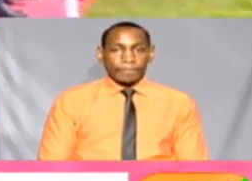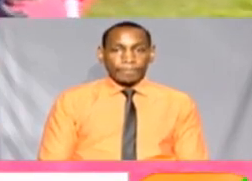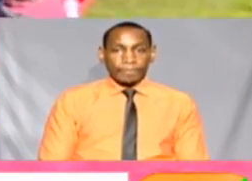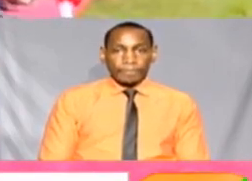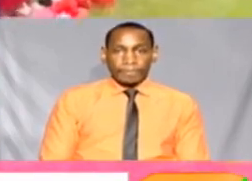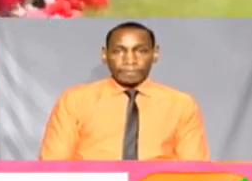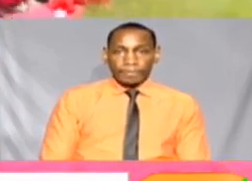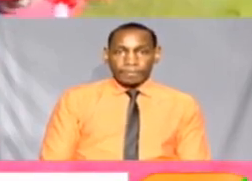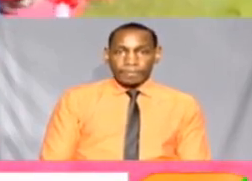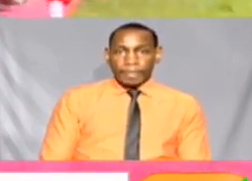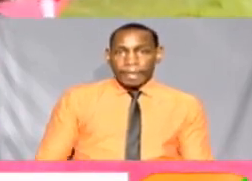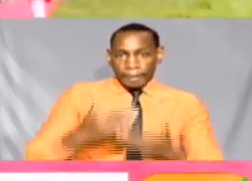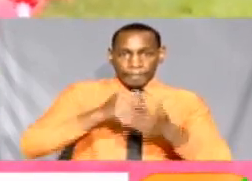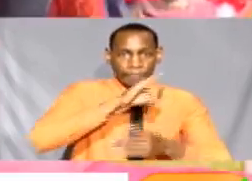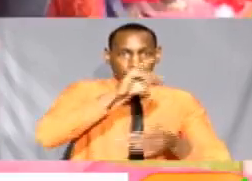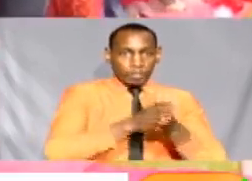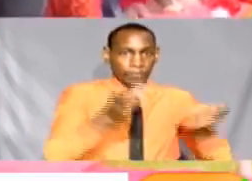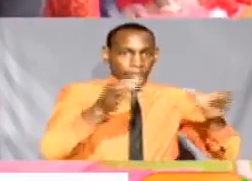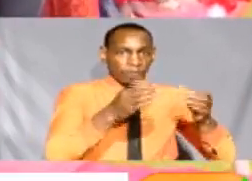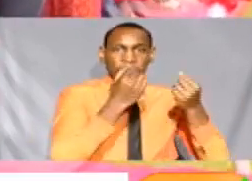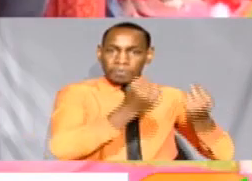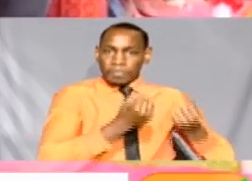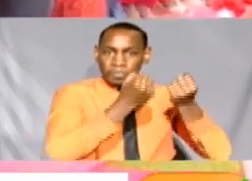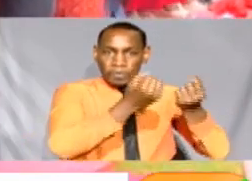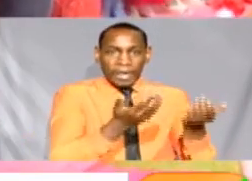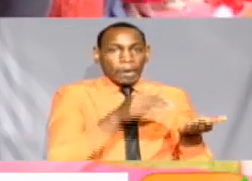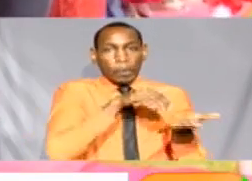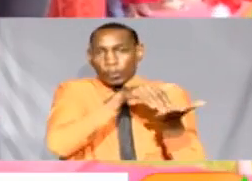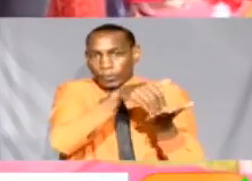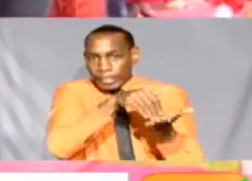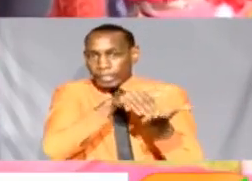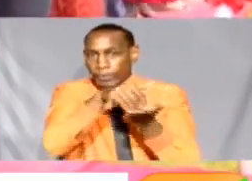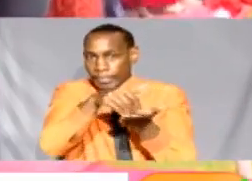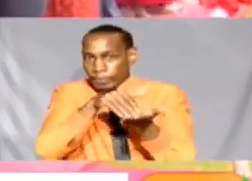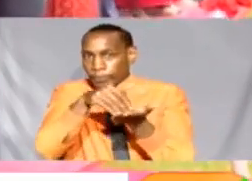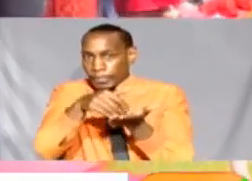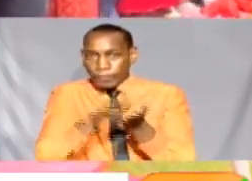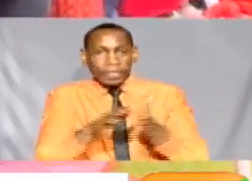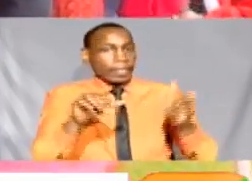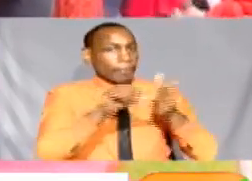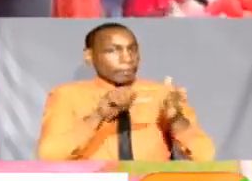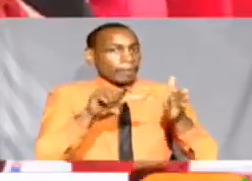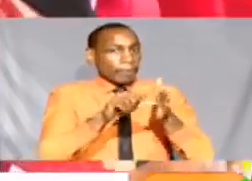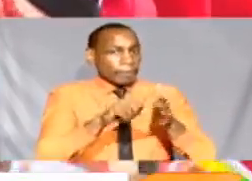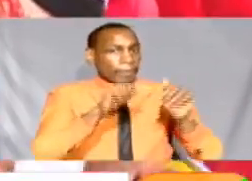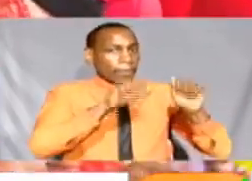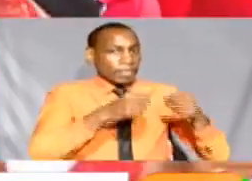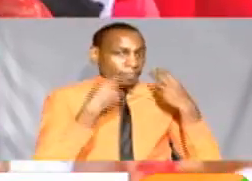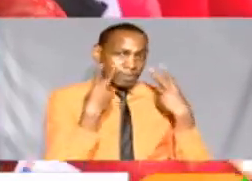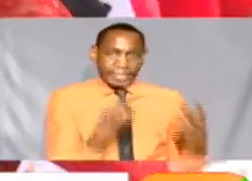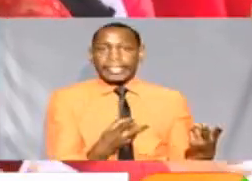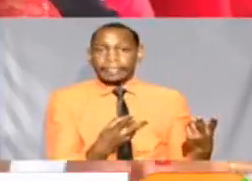The one-story Jubilee Tower is fast crumbling down with fault lines increasingly visible.